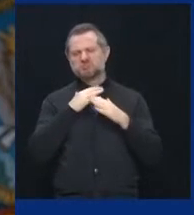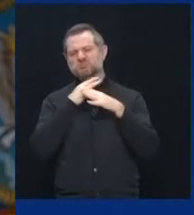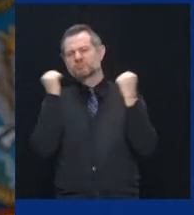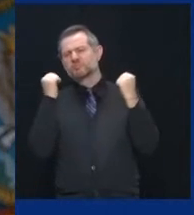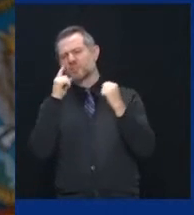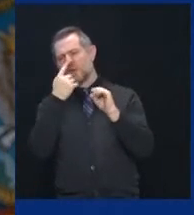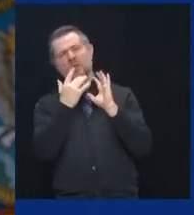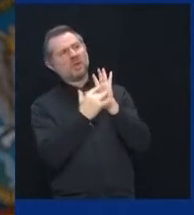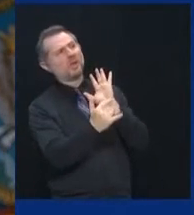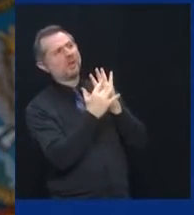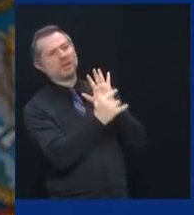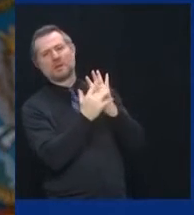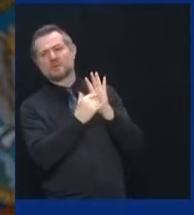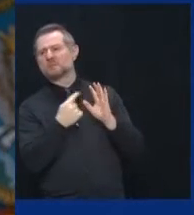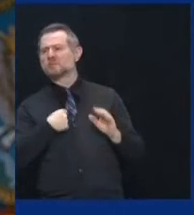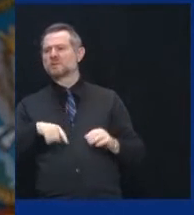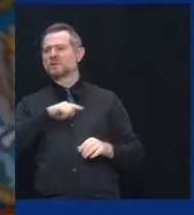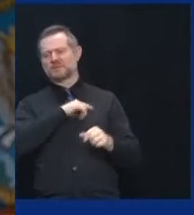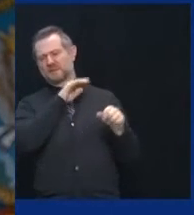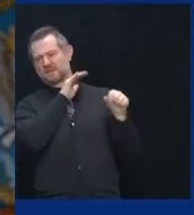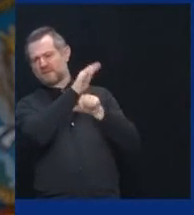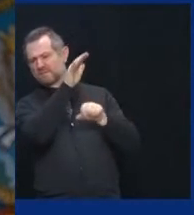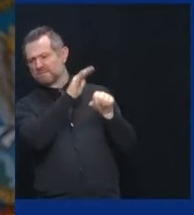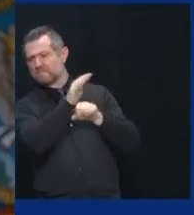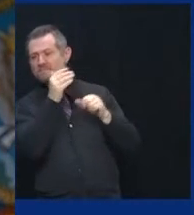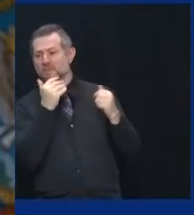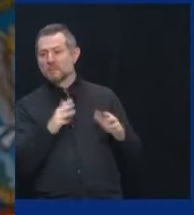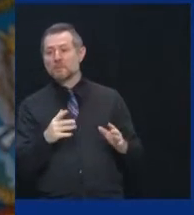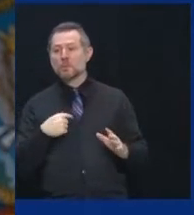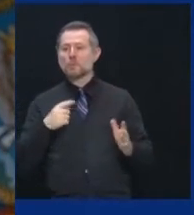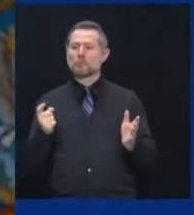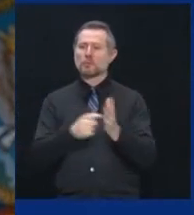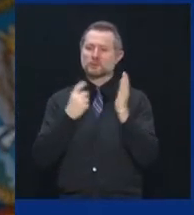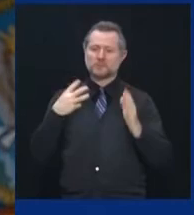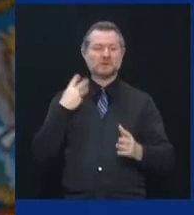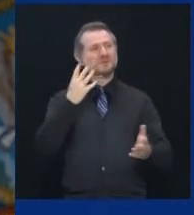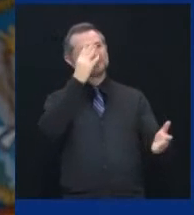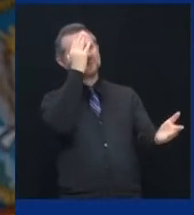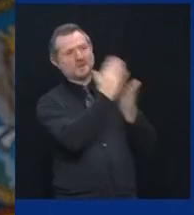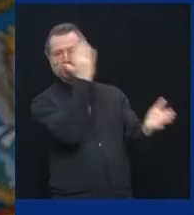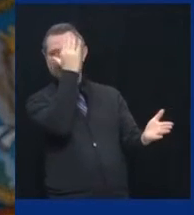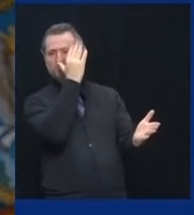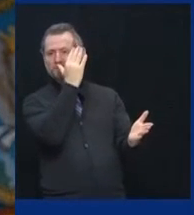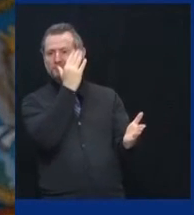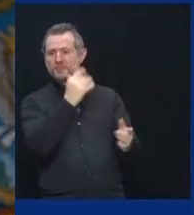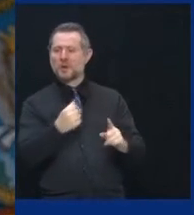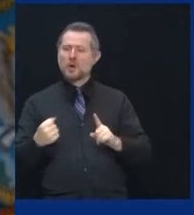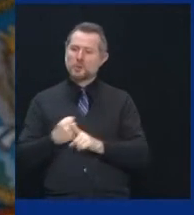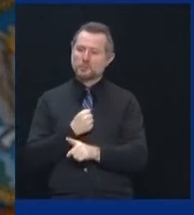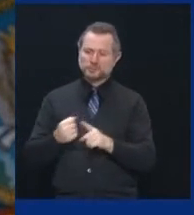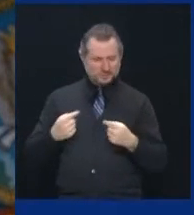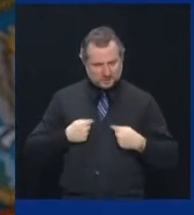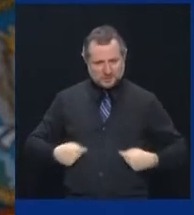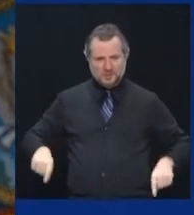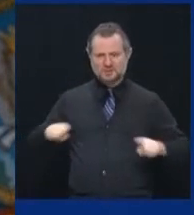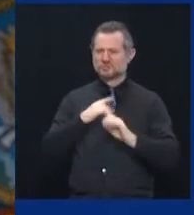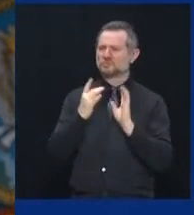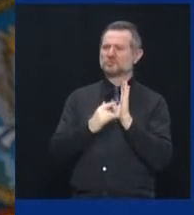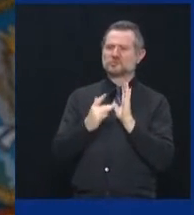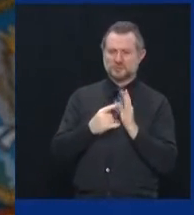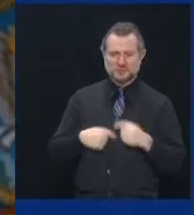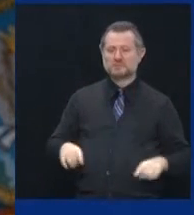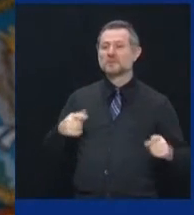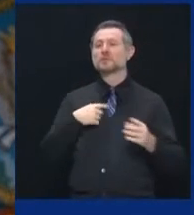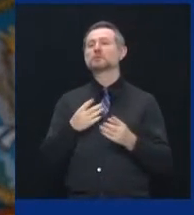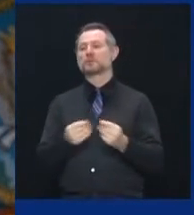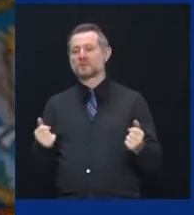and demand that Washington stops causing damage and starts resolving the damage they